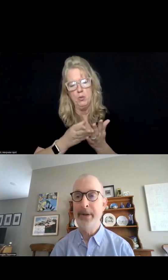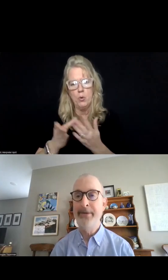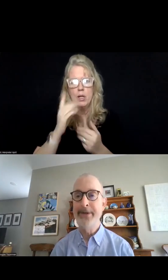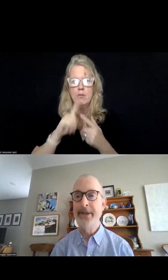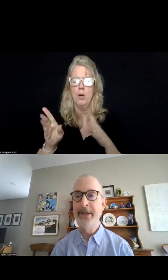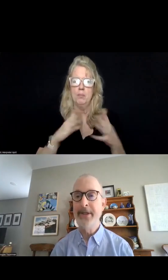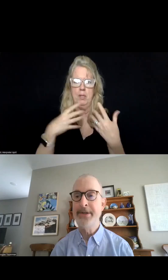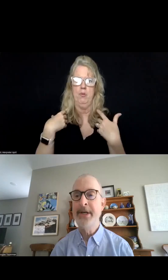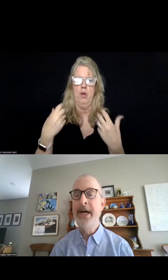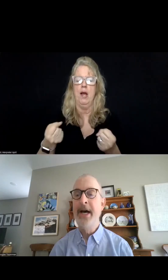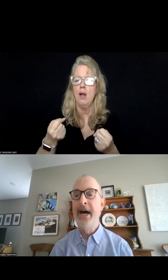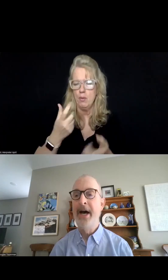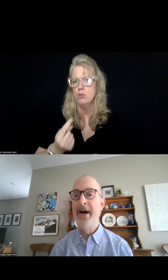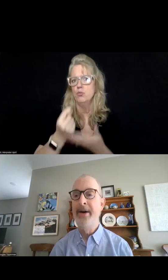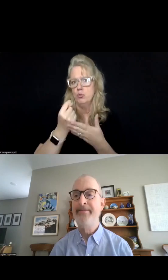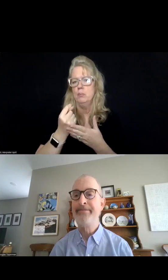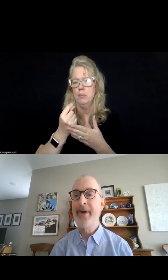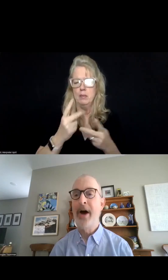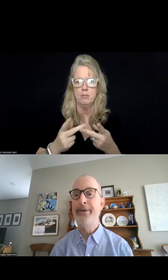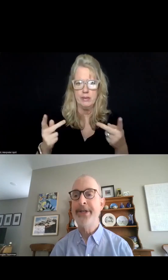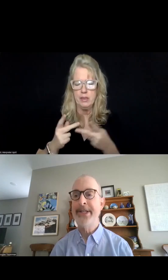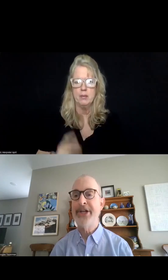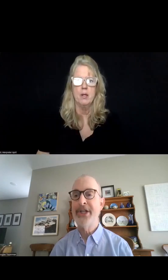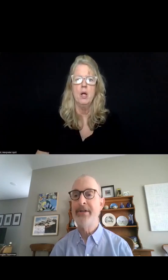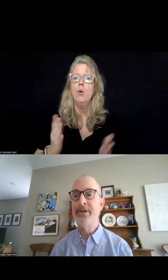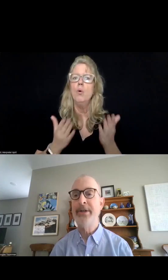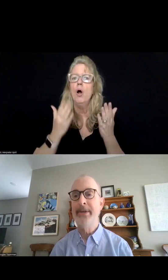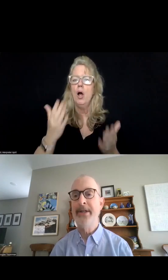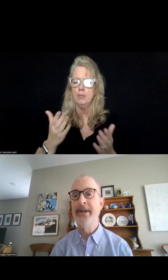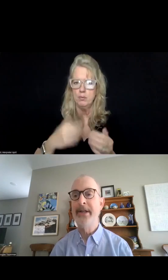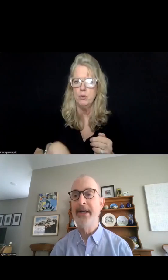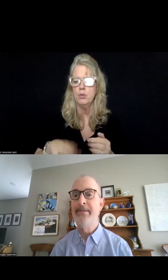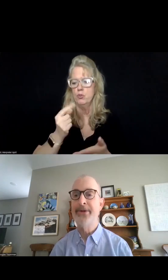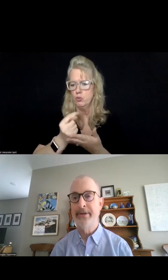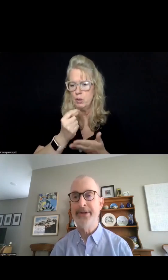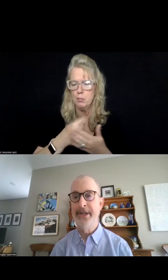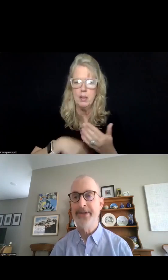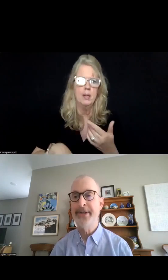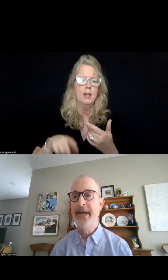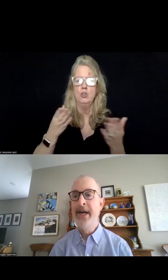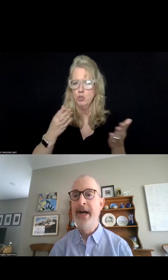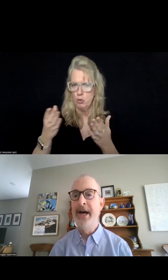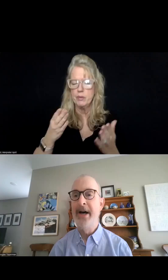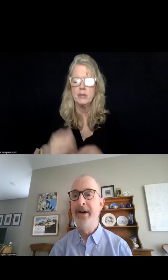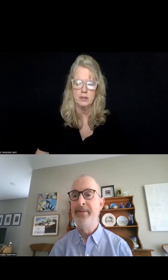health treatment facilities offer cessation treatment